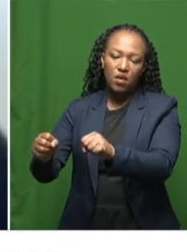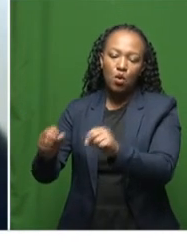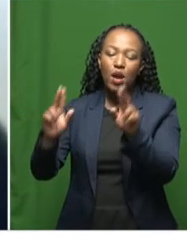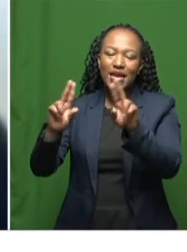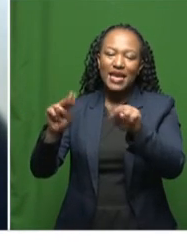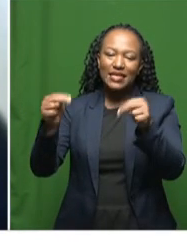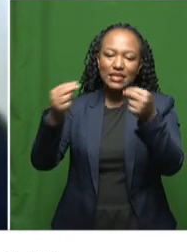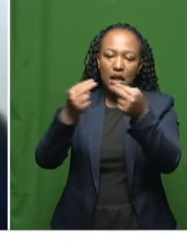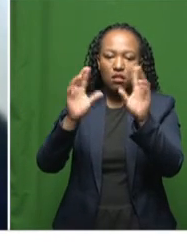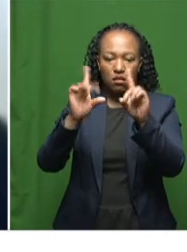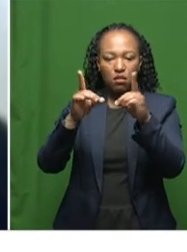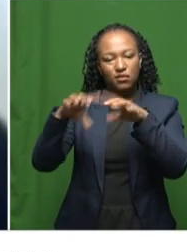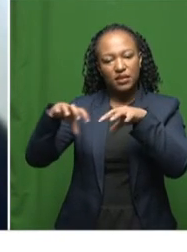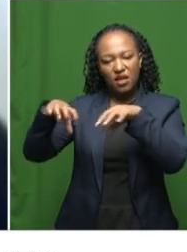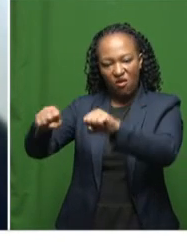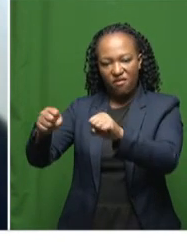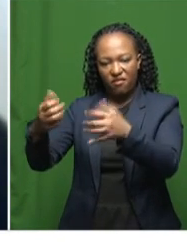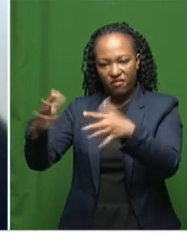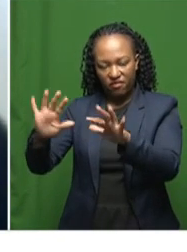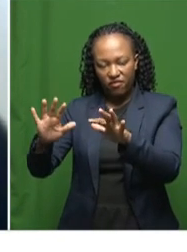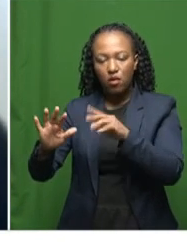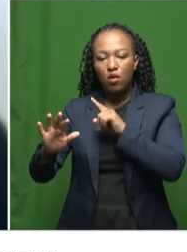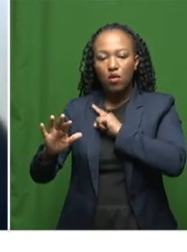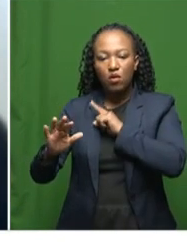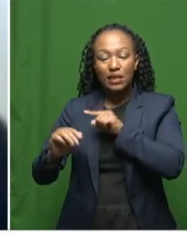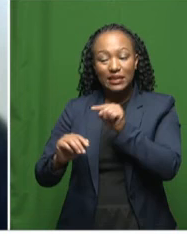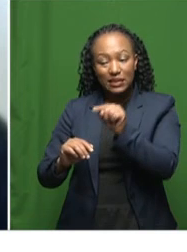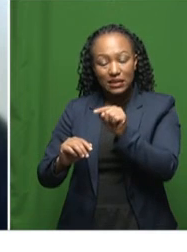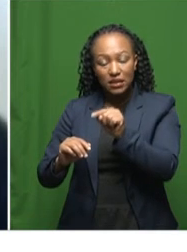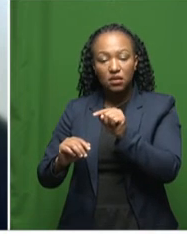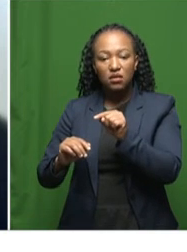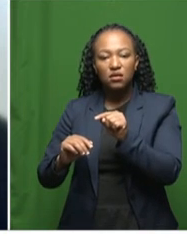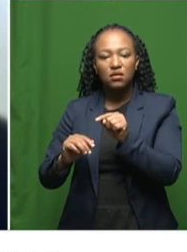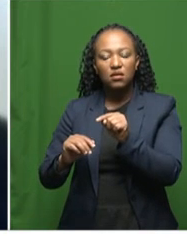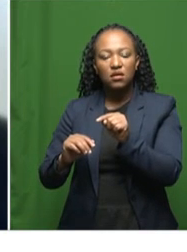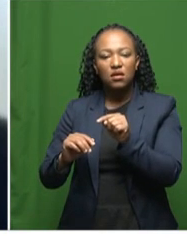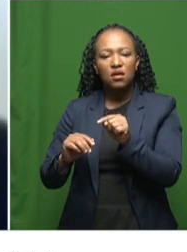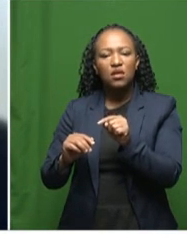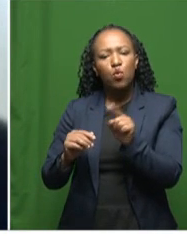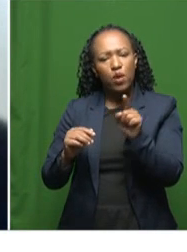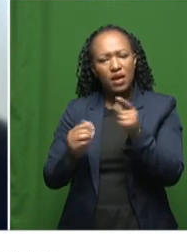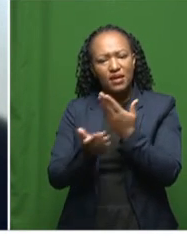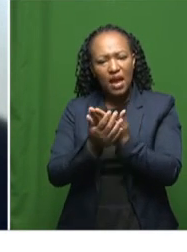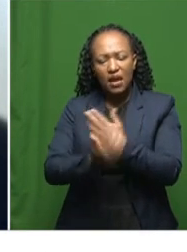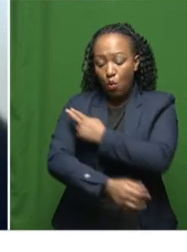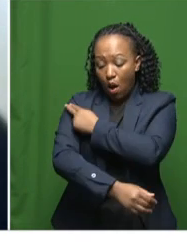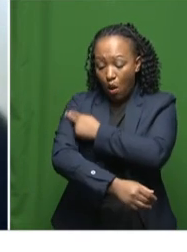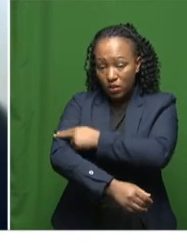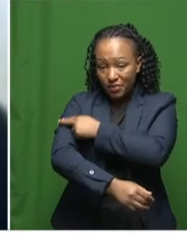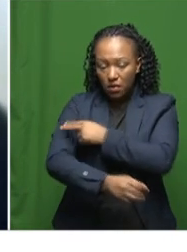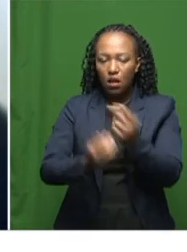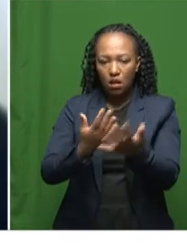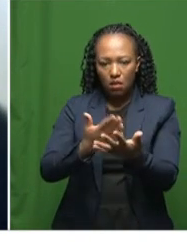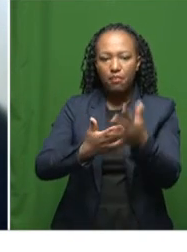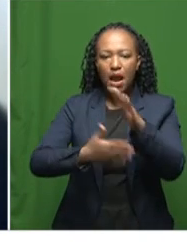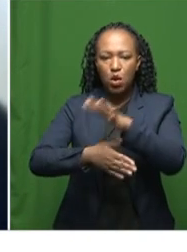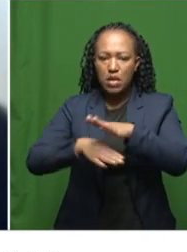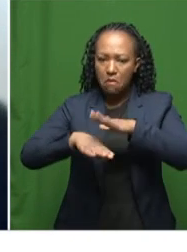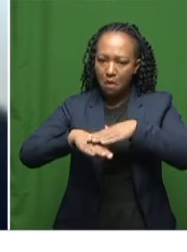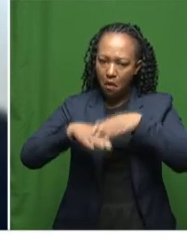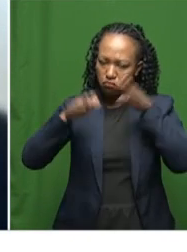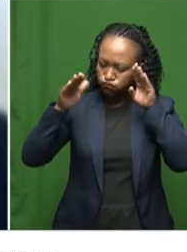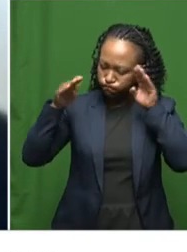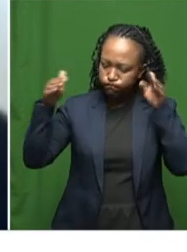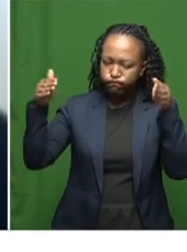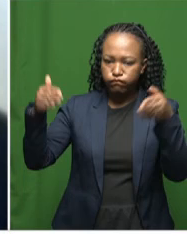Department, so that we can give this facility a priority that it deserves. And that's